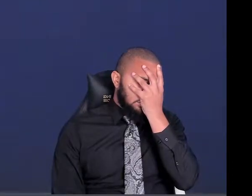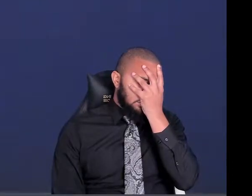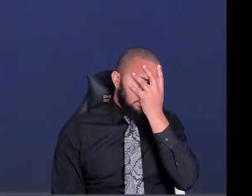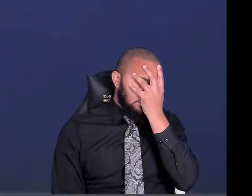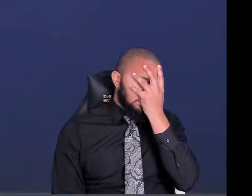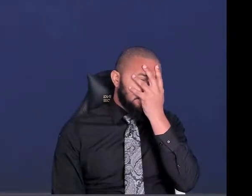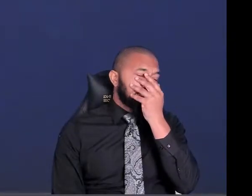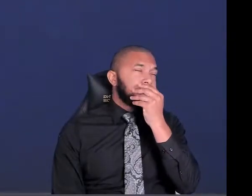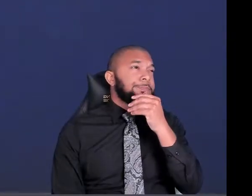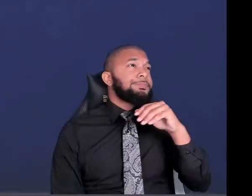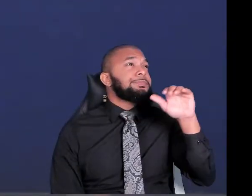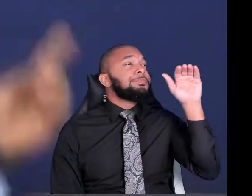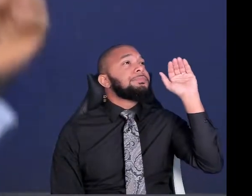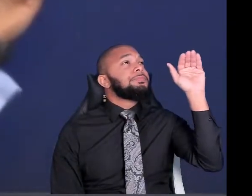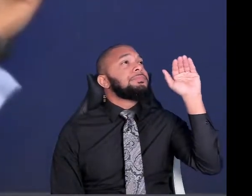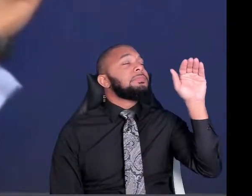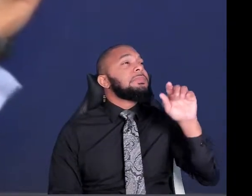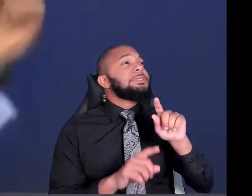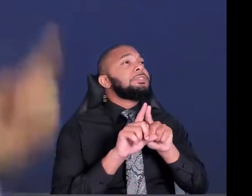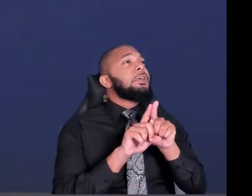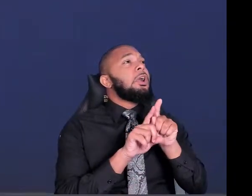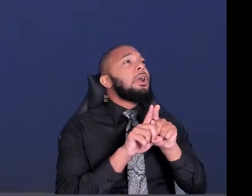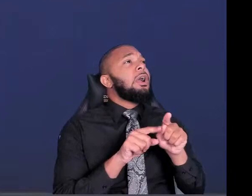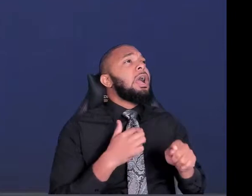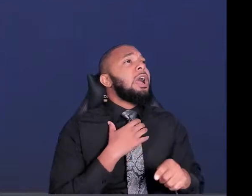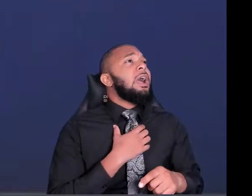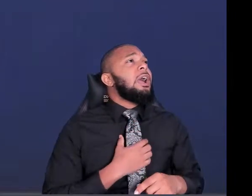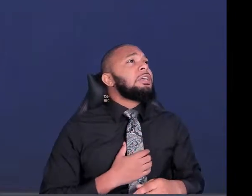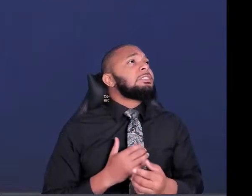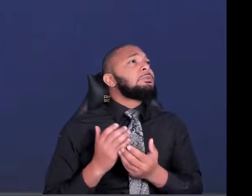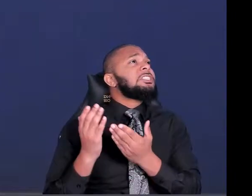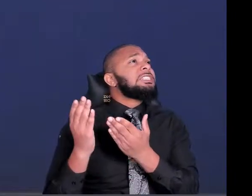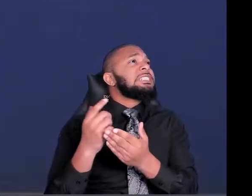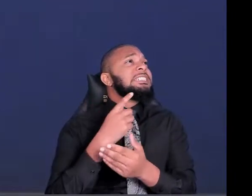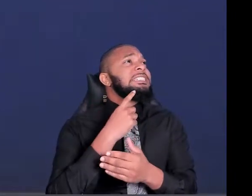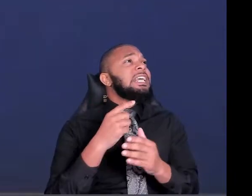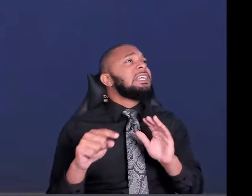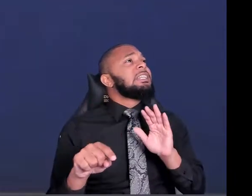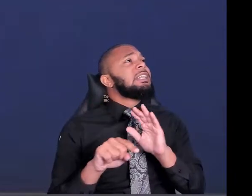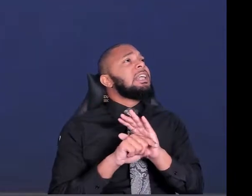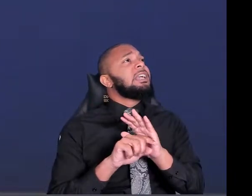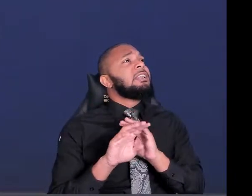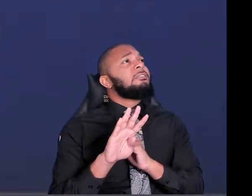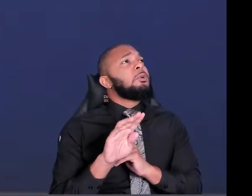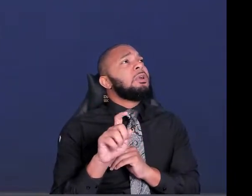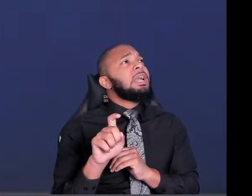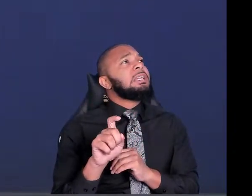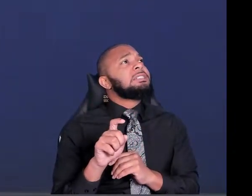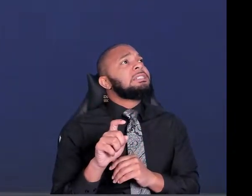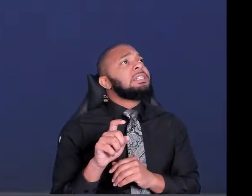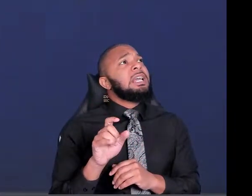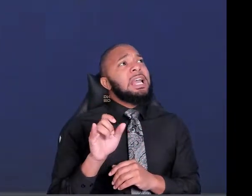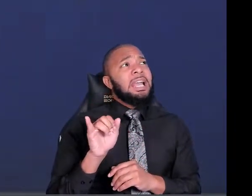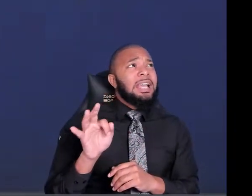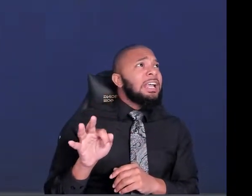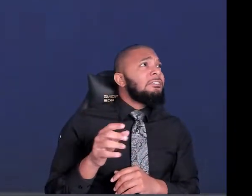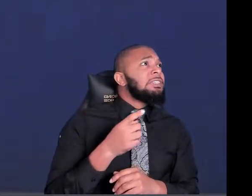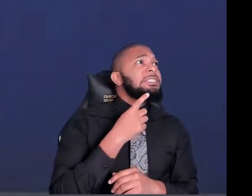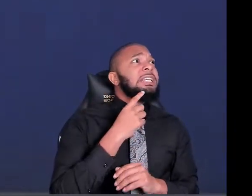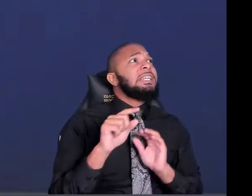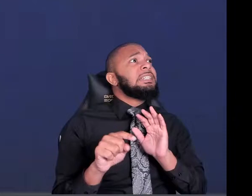Dear star, I wish that this said negative 4x, because if it said